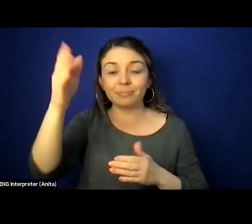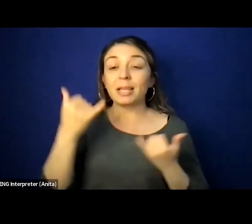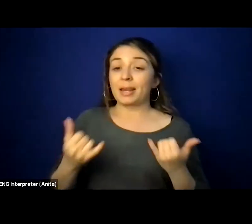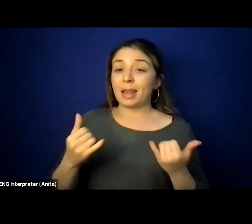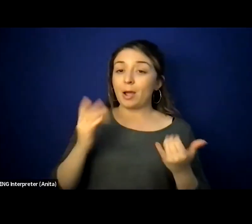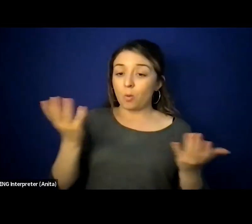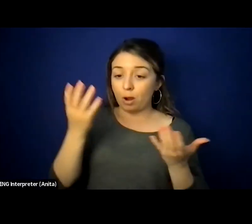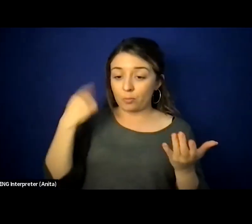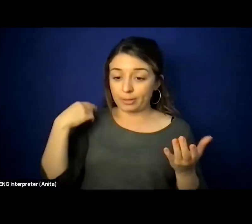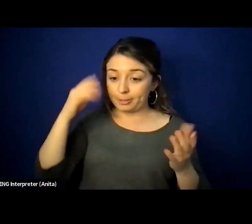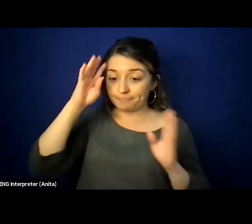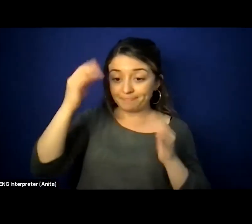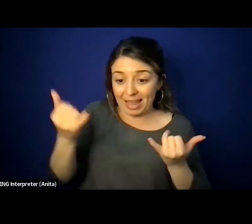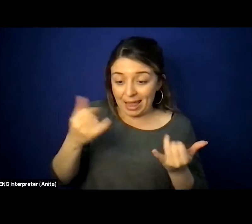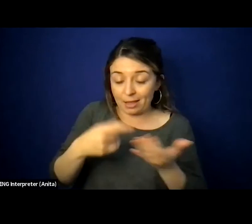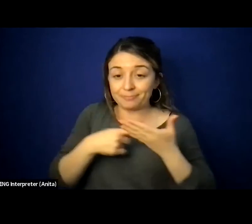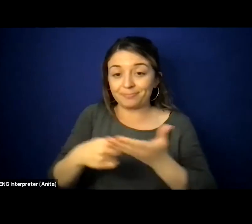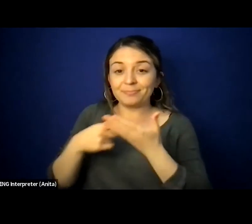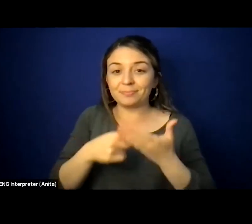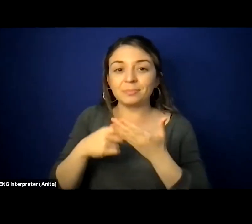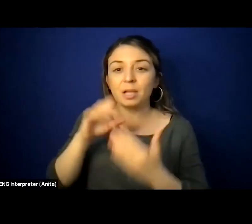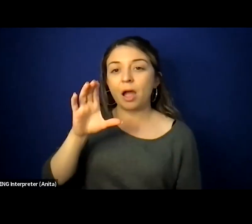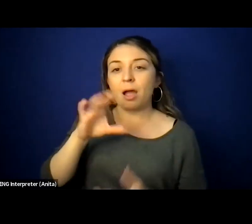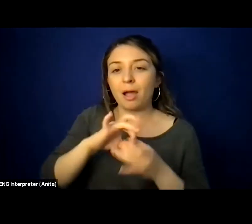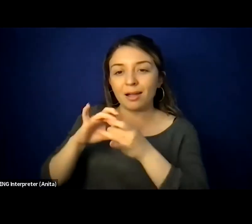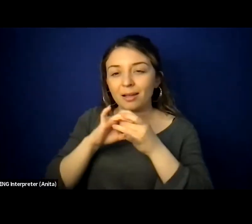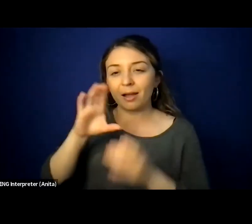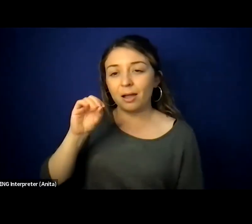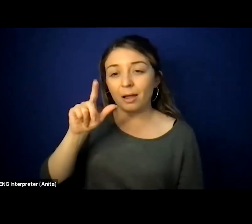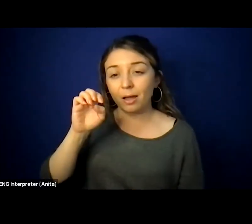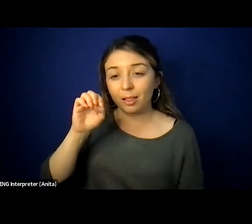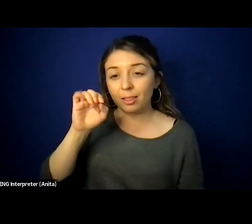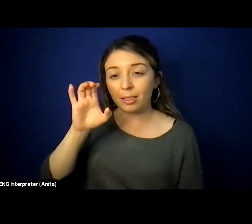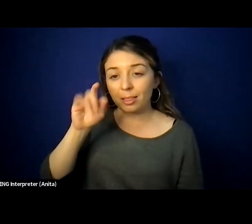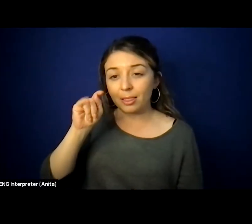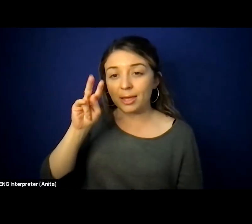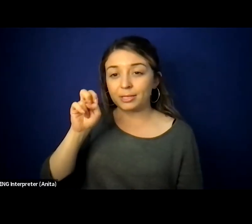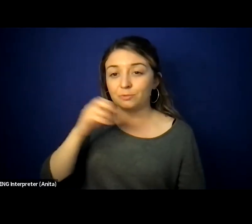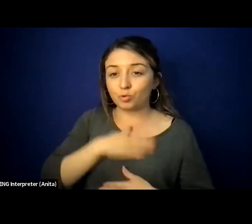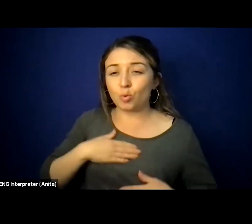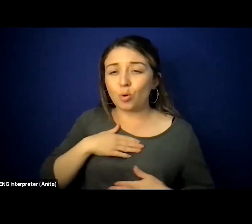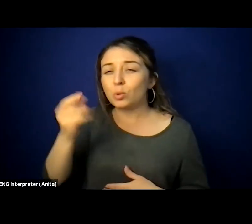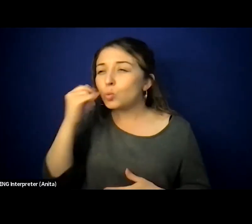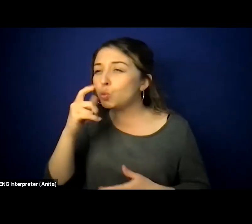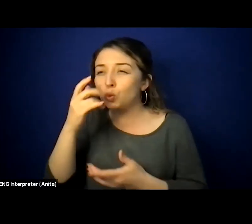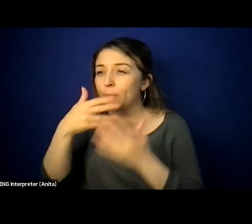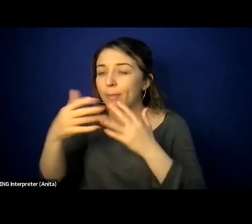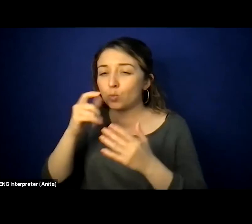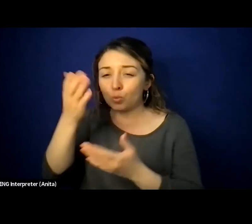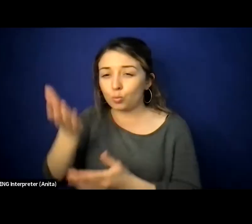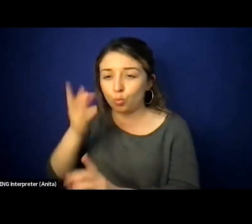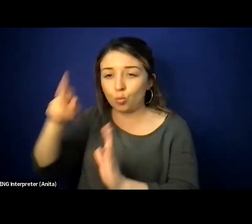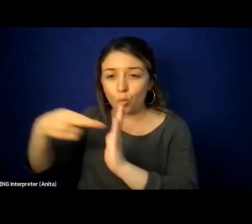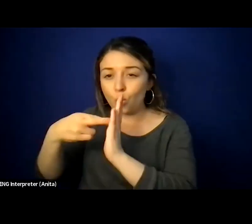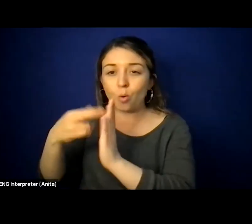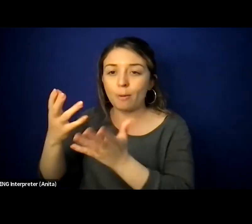And I invite each of you, whether you are an academic, you're a student, you're an activist, researcher, donor, resource mobilizer, to